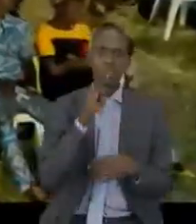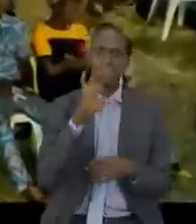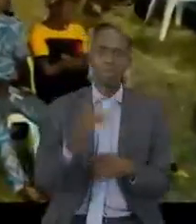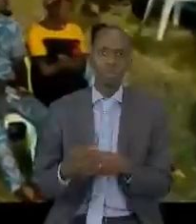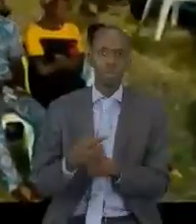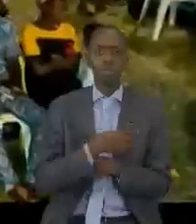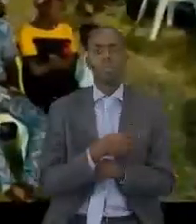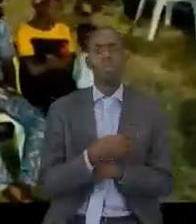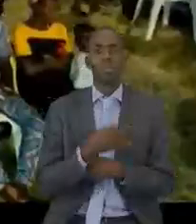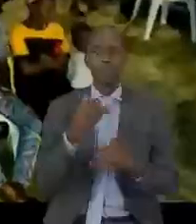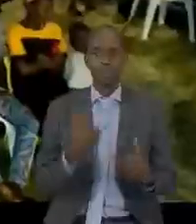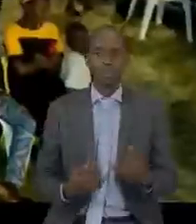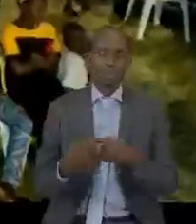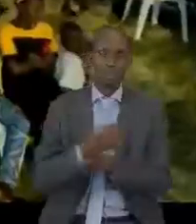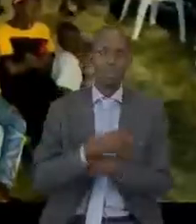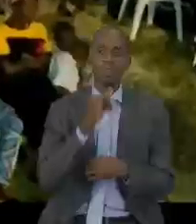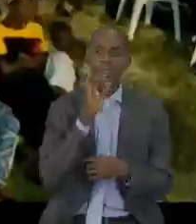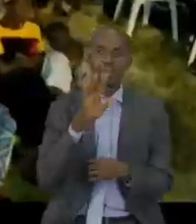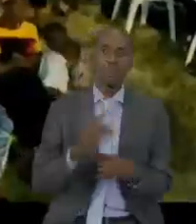Today is your day.